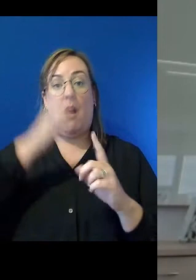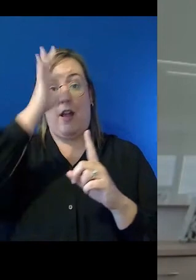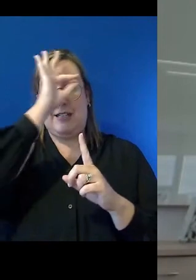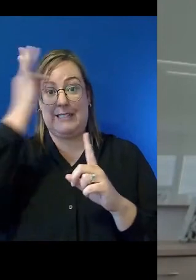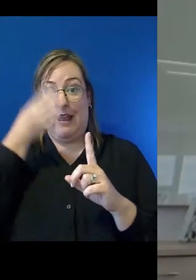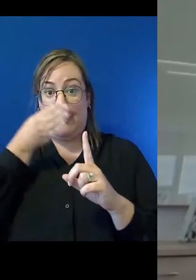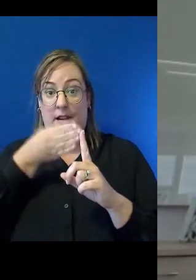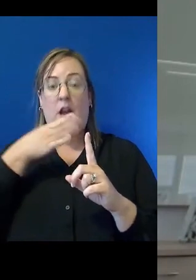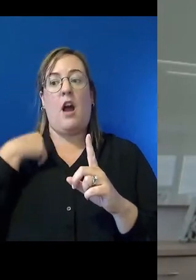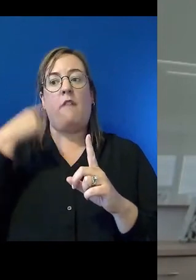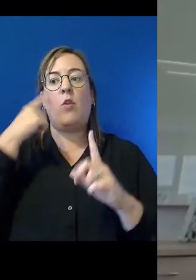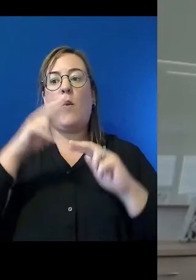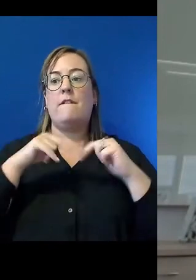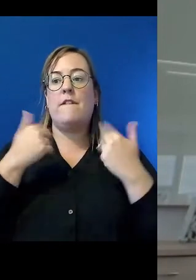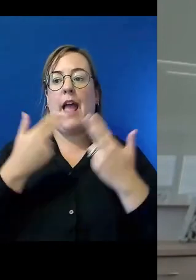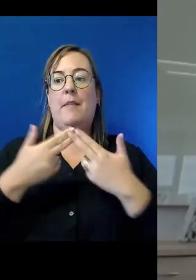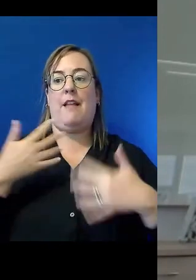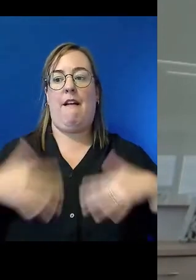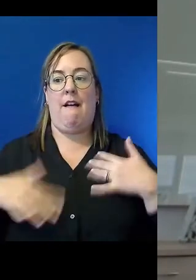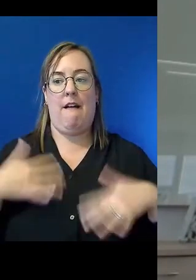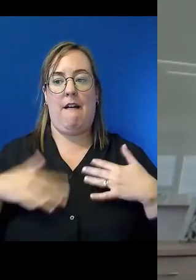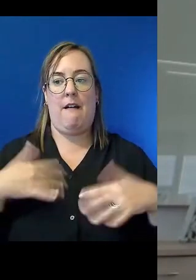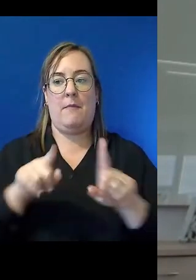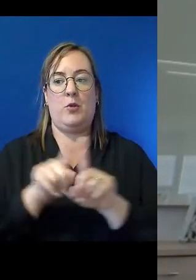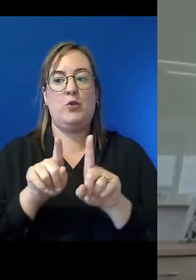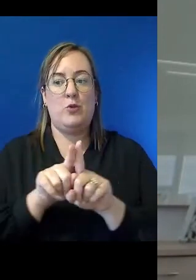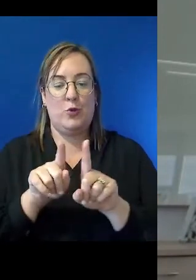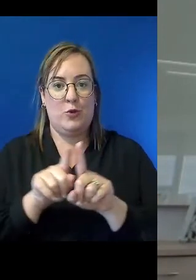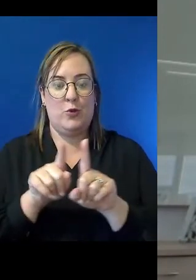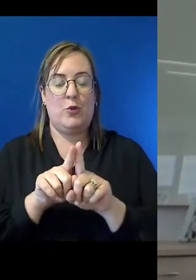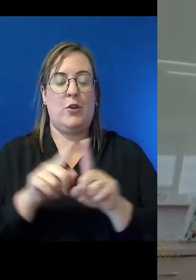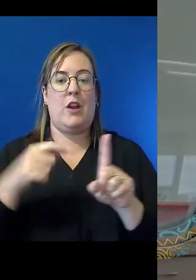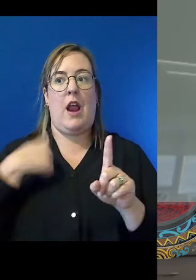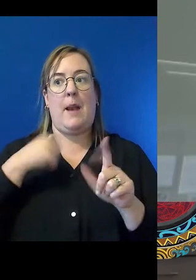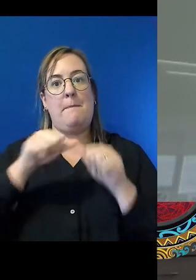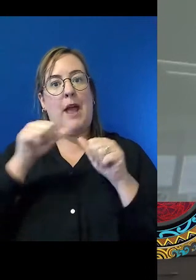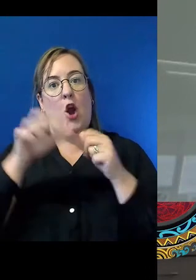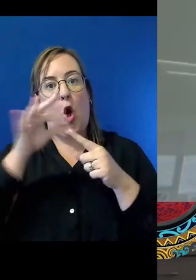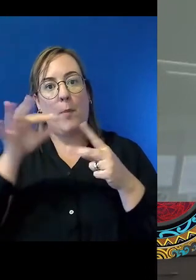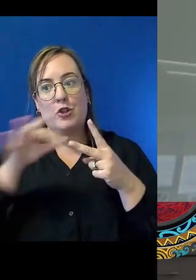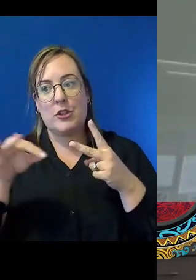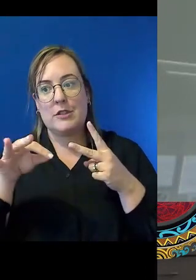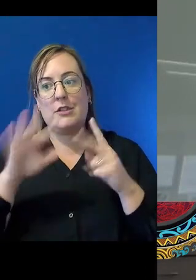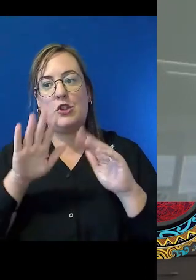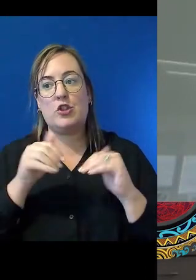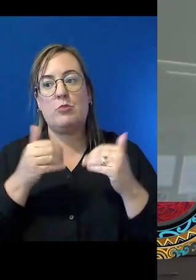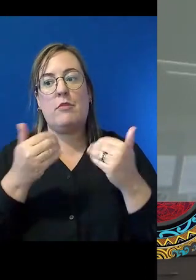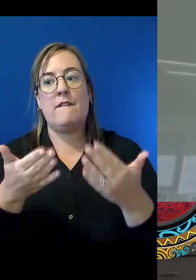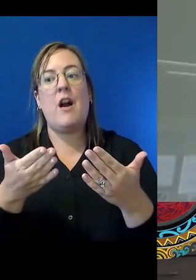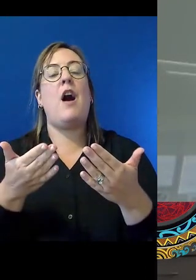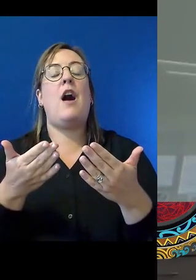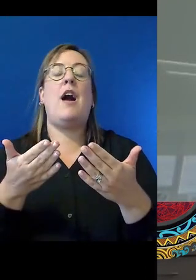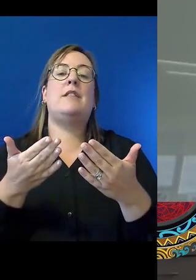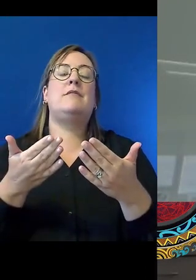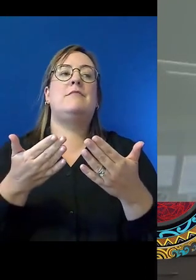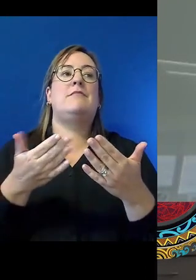harm space, where far better options are within that organisation to provide services to address, the issues